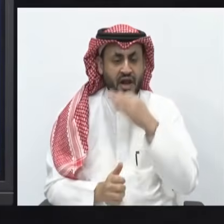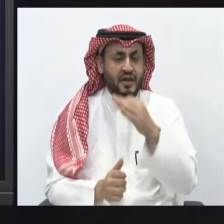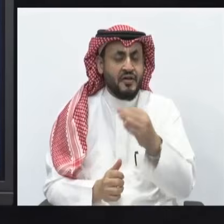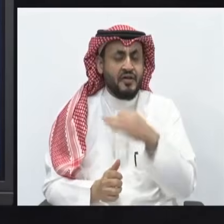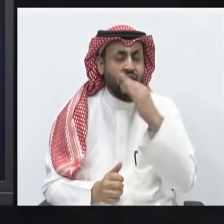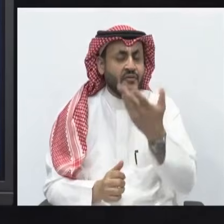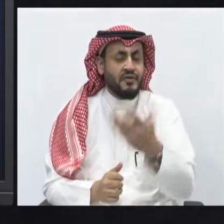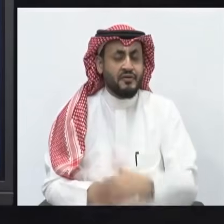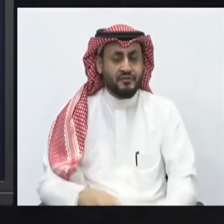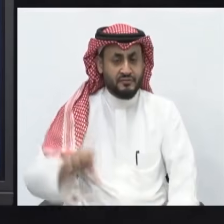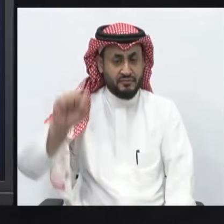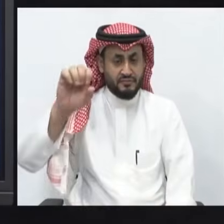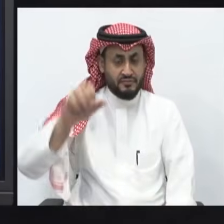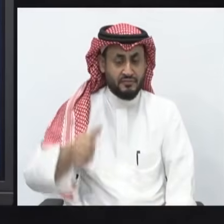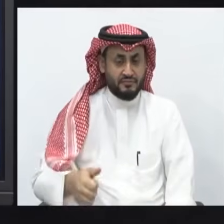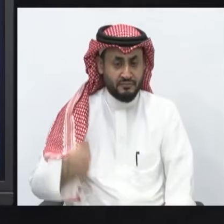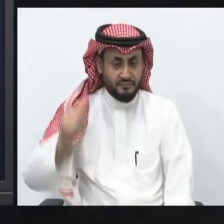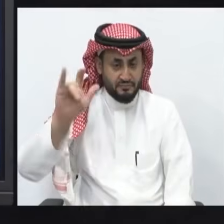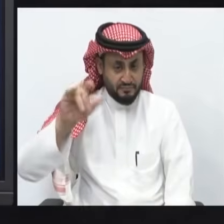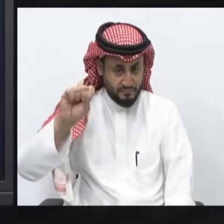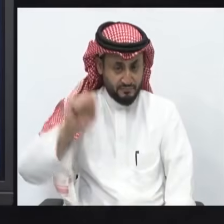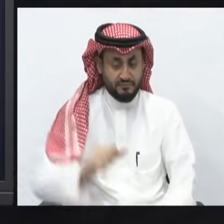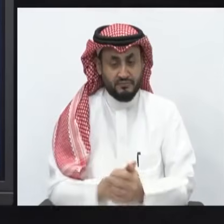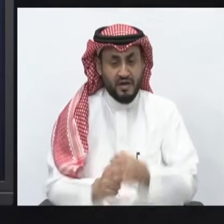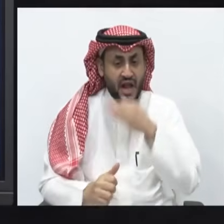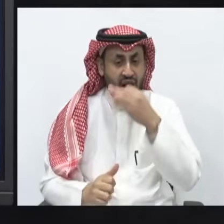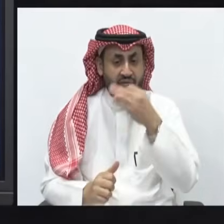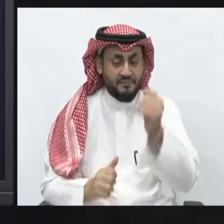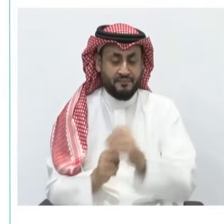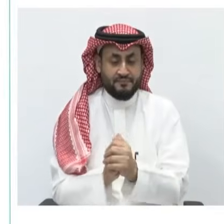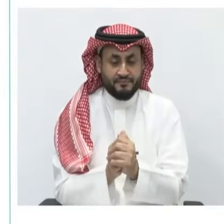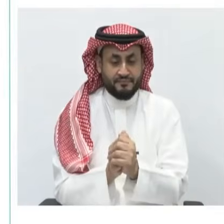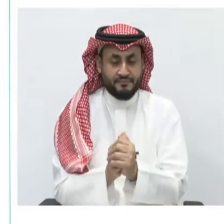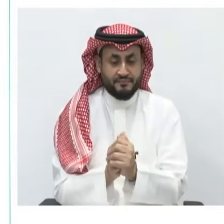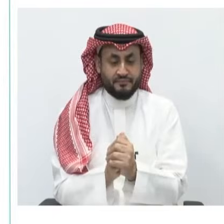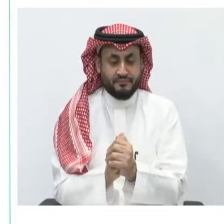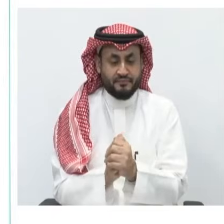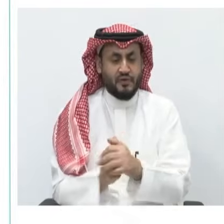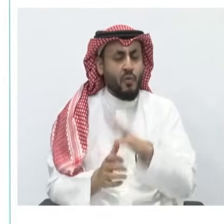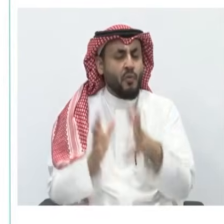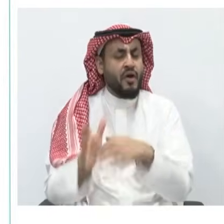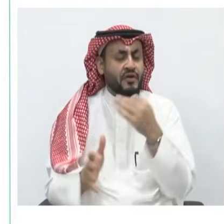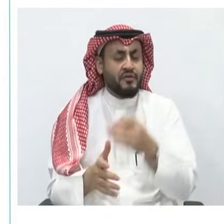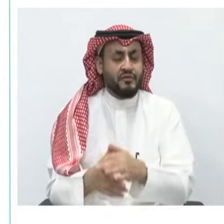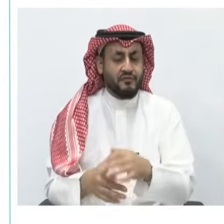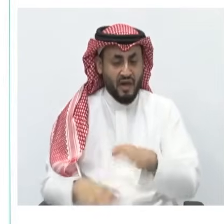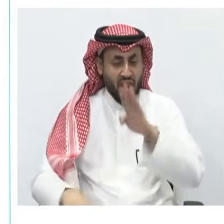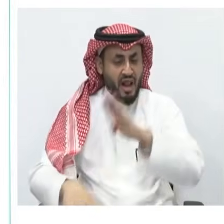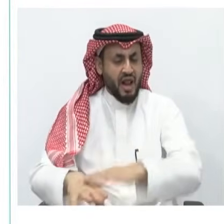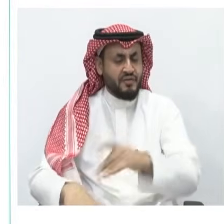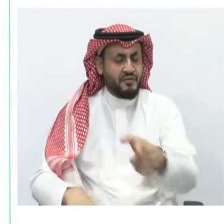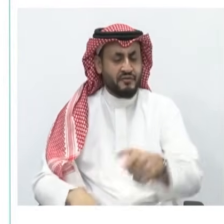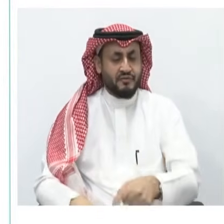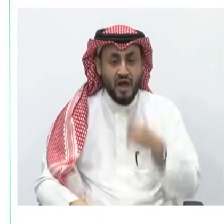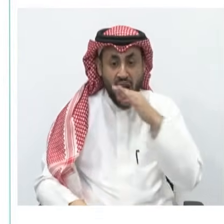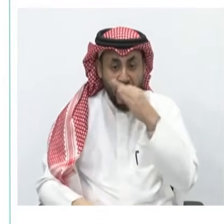mean says? Yes, say it with my mouth. Says. Okay? The teacher says. Touch what your teacher